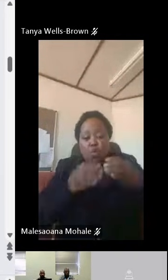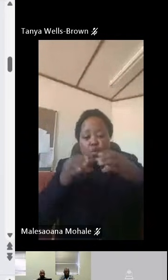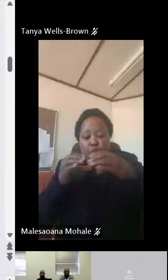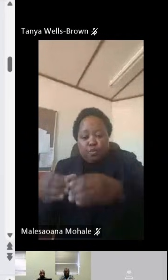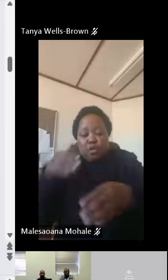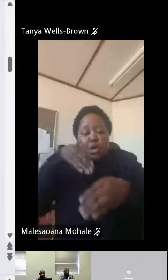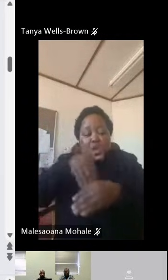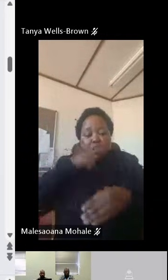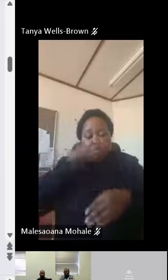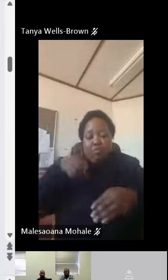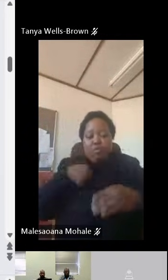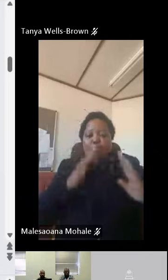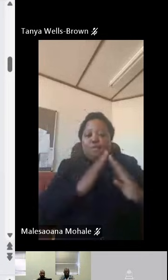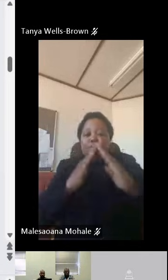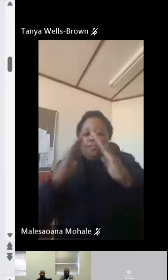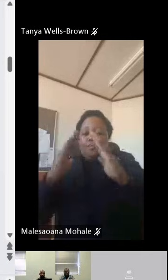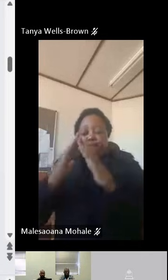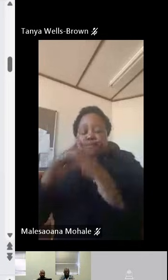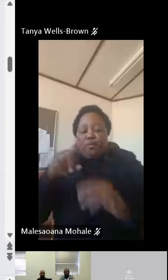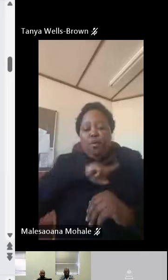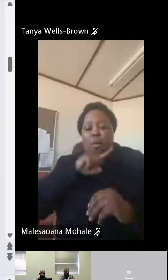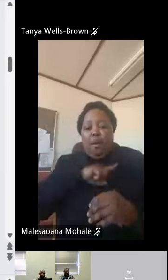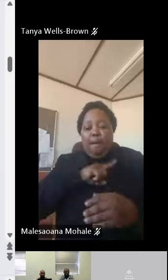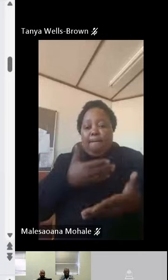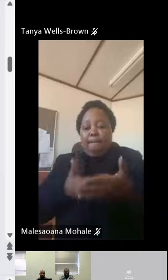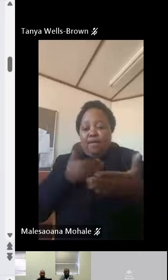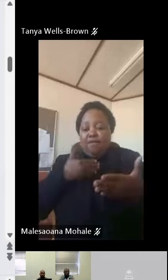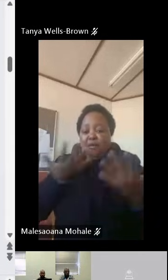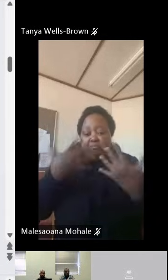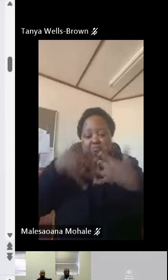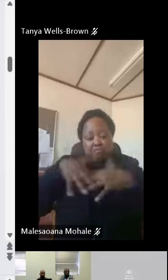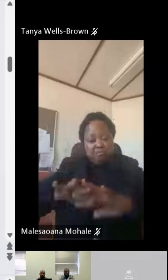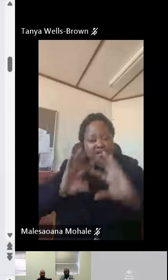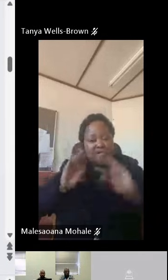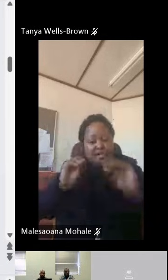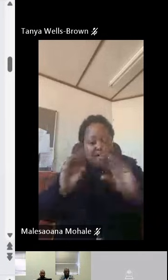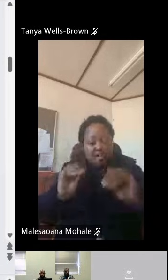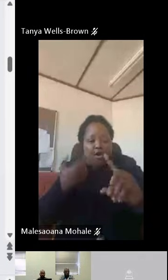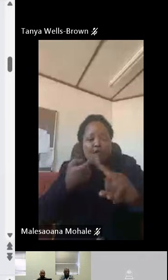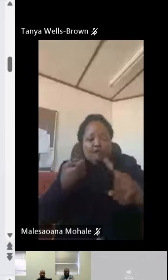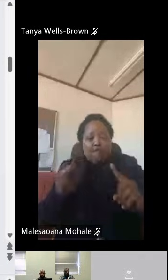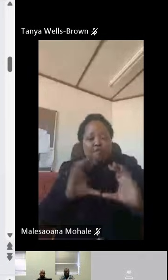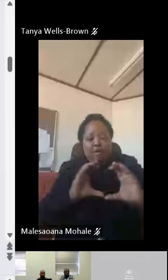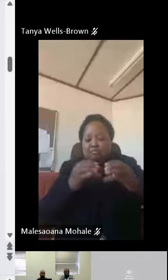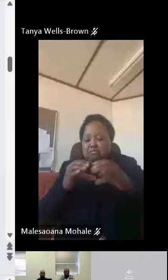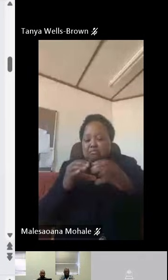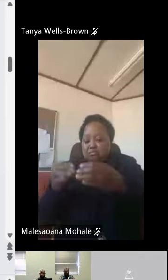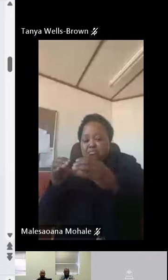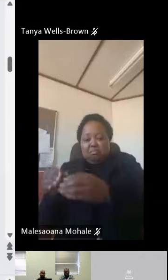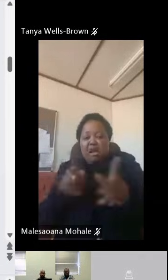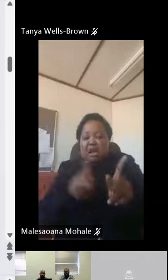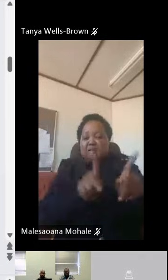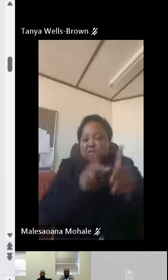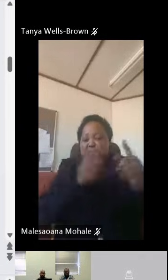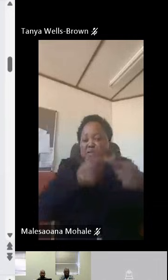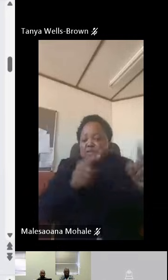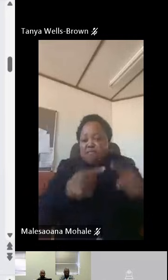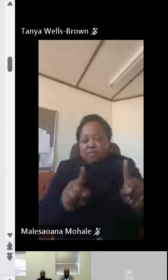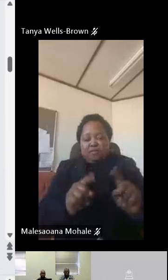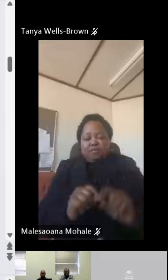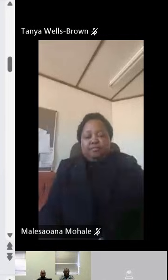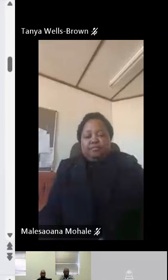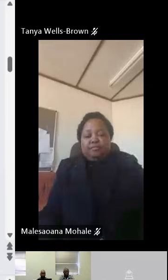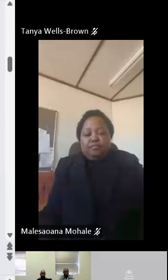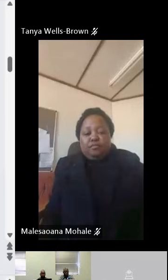communities because they were not included from the classification that was being said. Next slide, please.